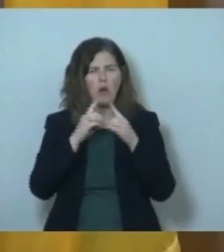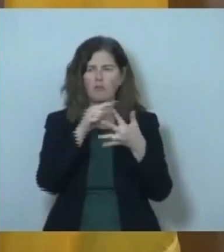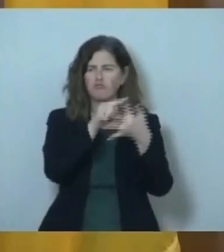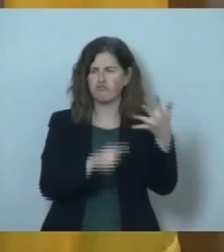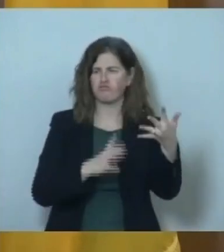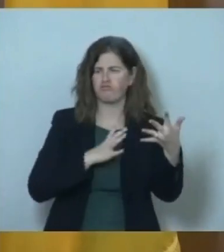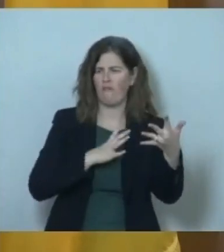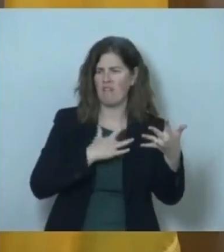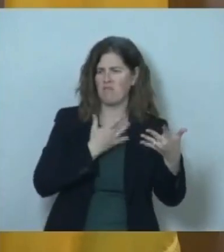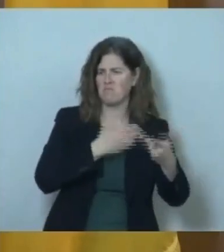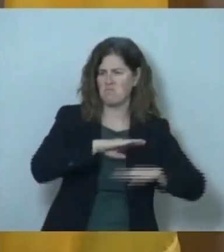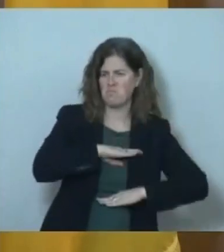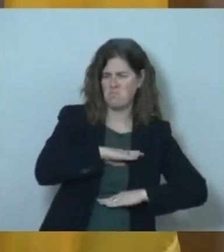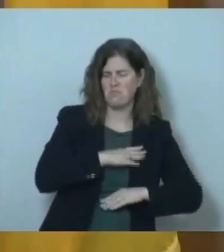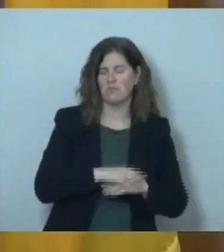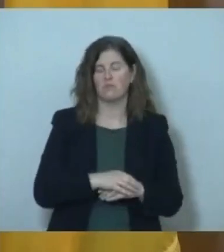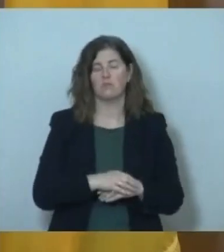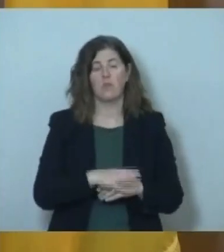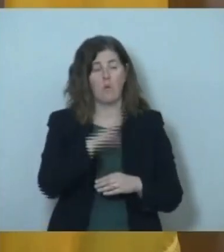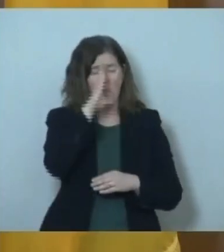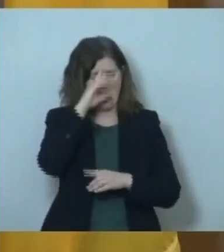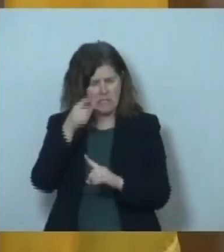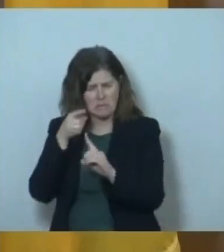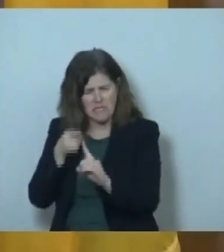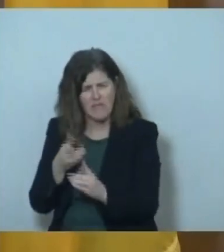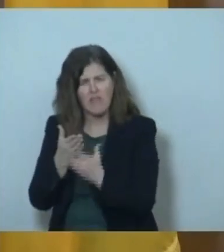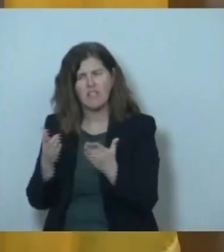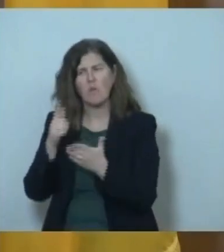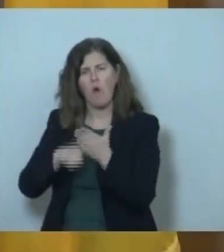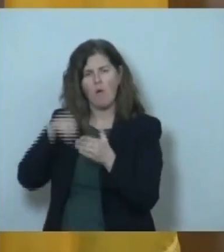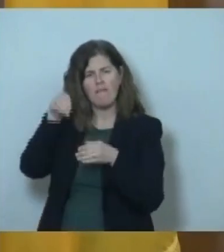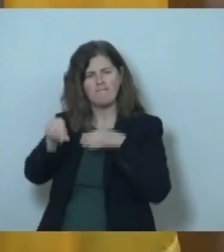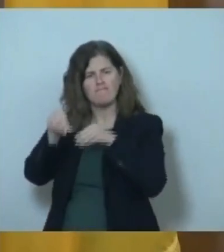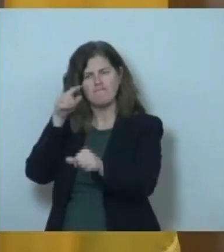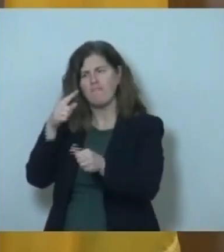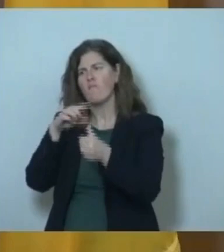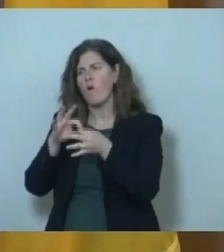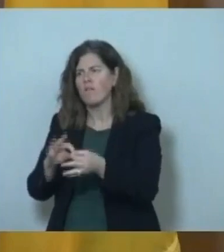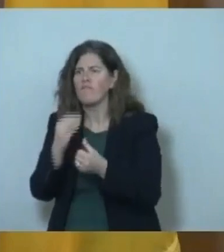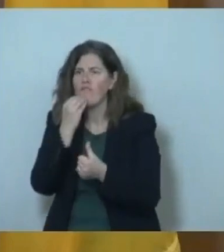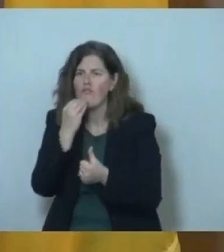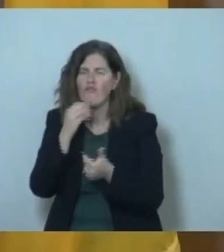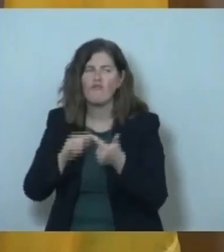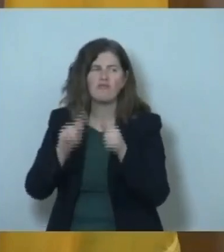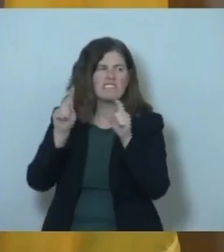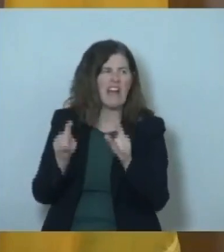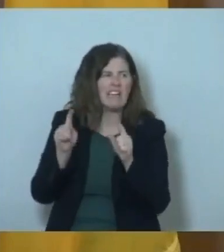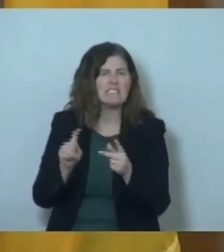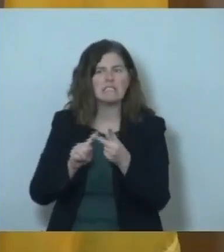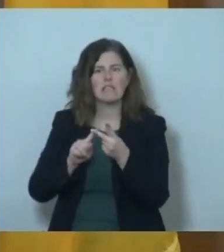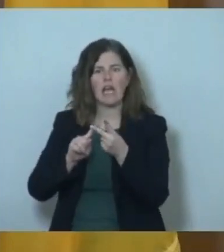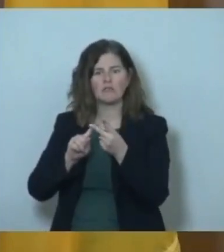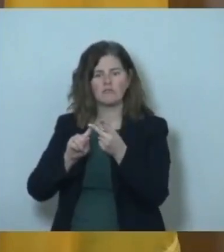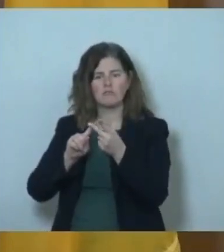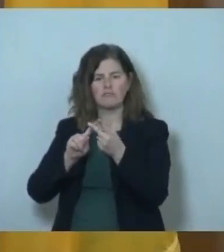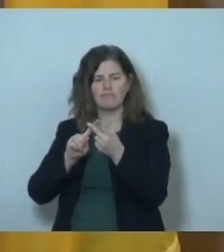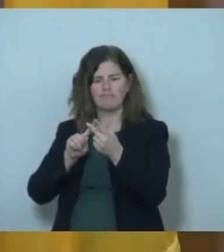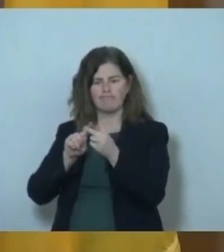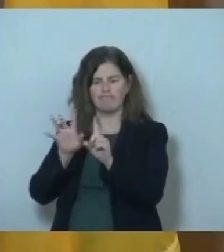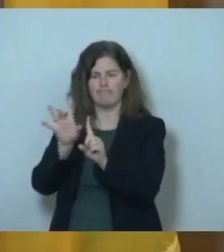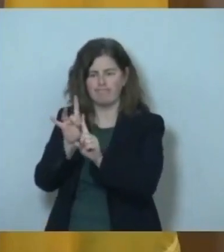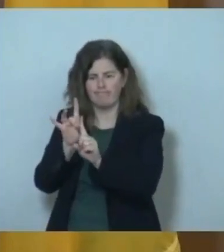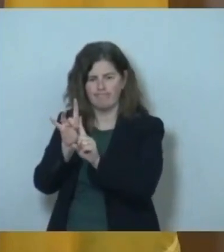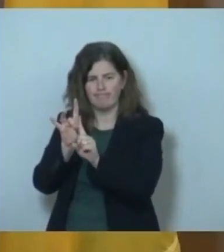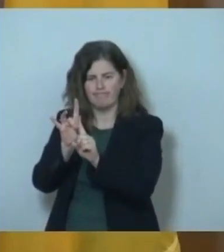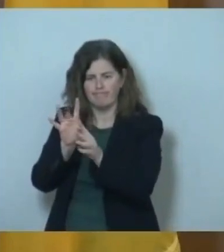we know that specific things, that what we've spent in food and testing and contact tracing, that we make sure all of that gets